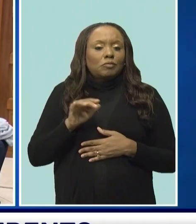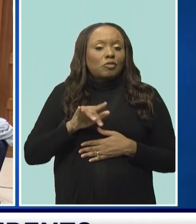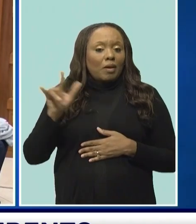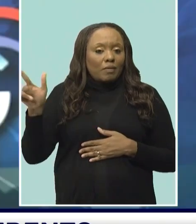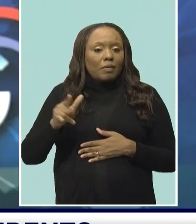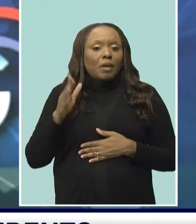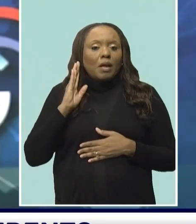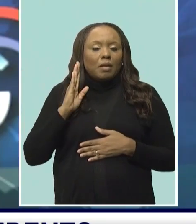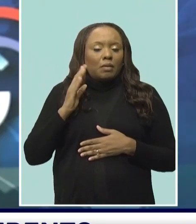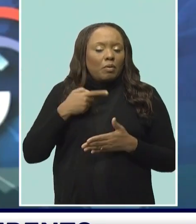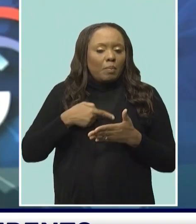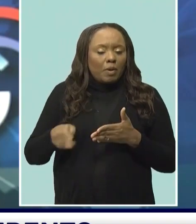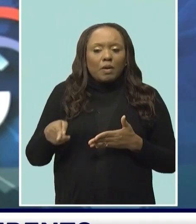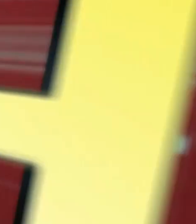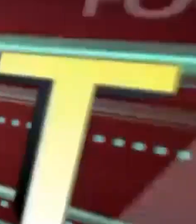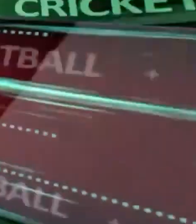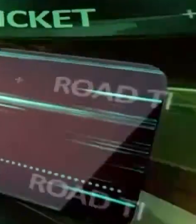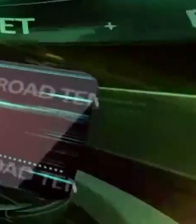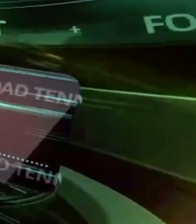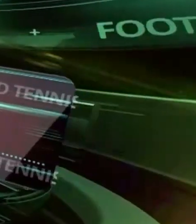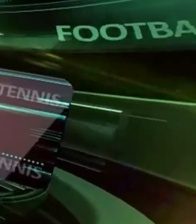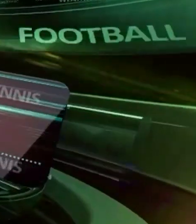petty fees, and uniforms.